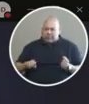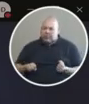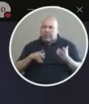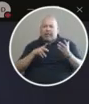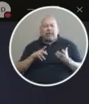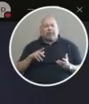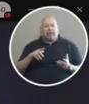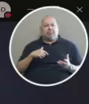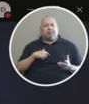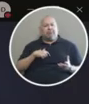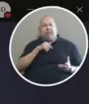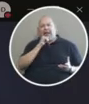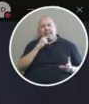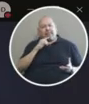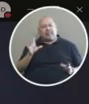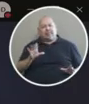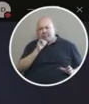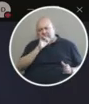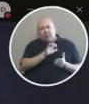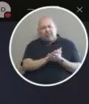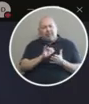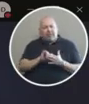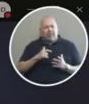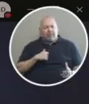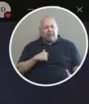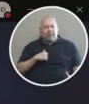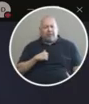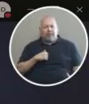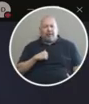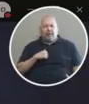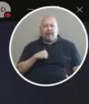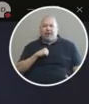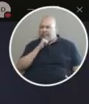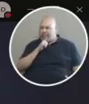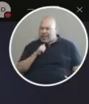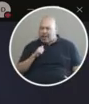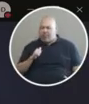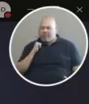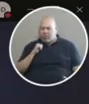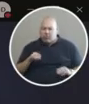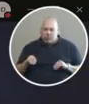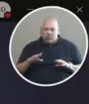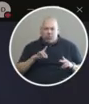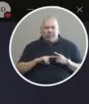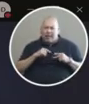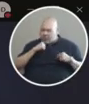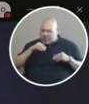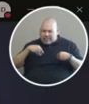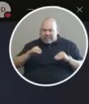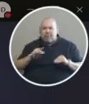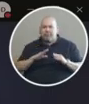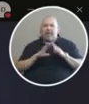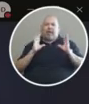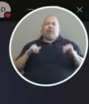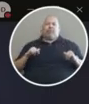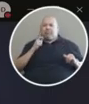Y yo, como se los he dicho siempre, yo no me voy a mover de mi casa, yo no voy a vender mi casa.